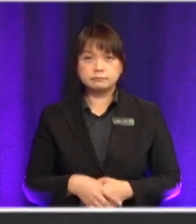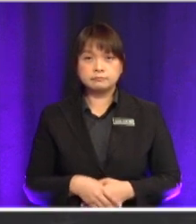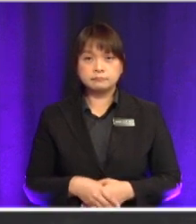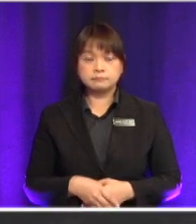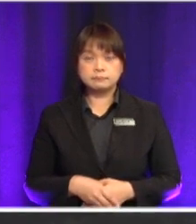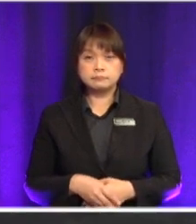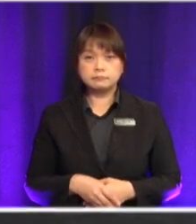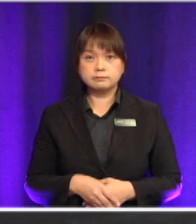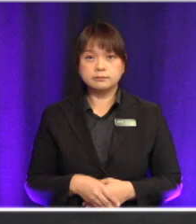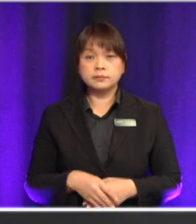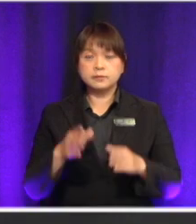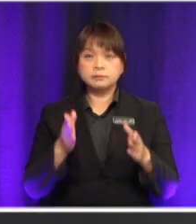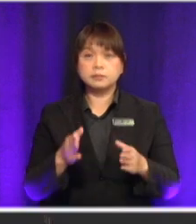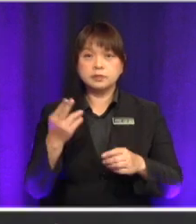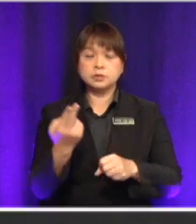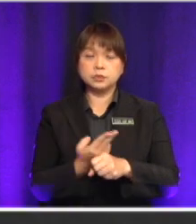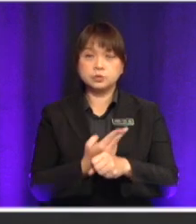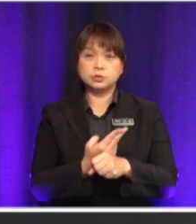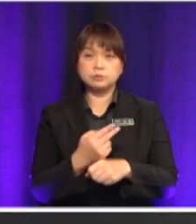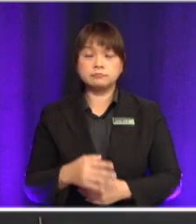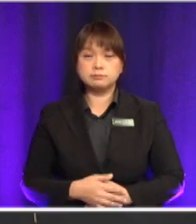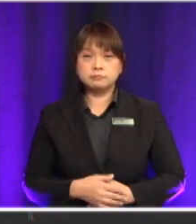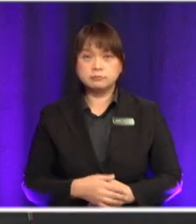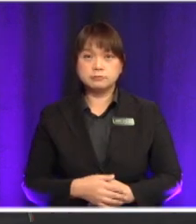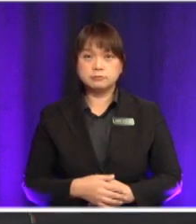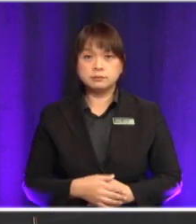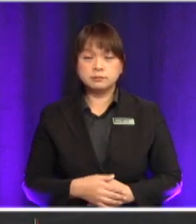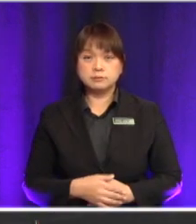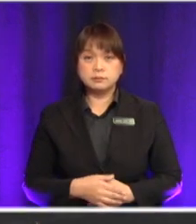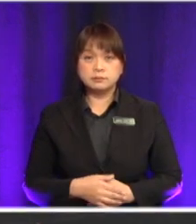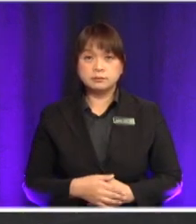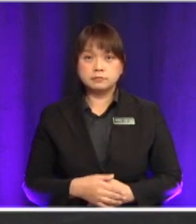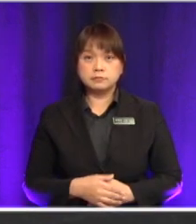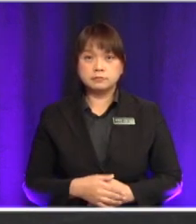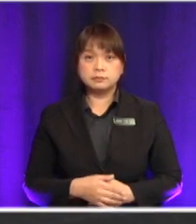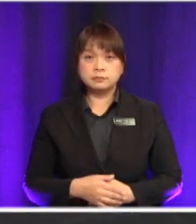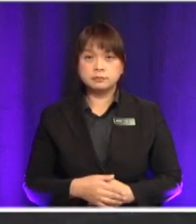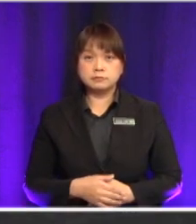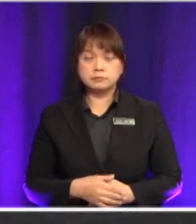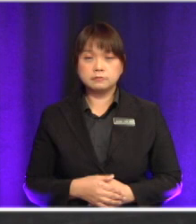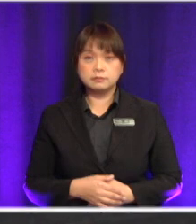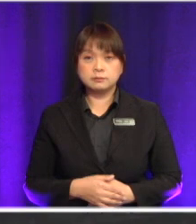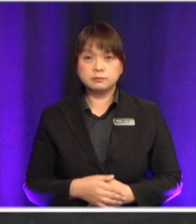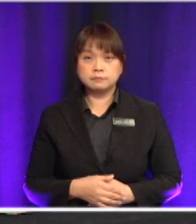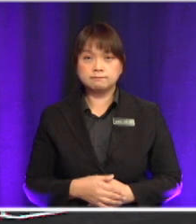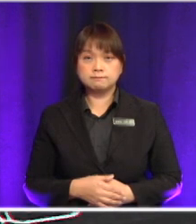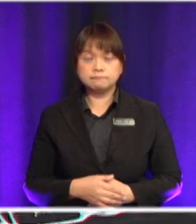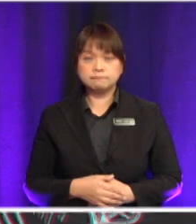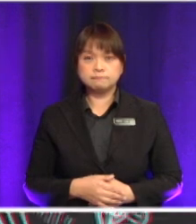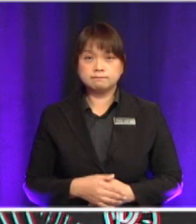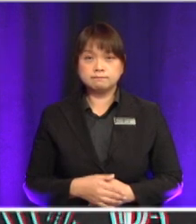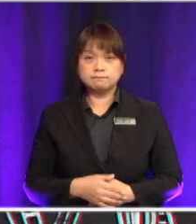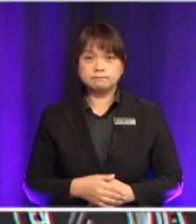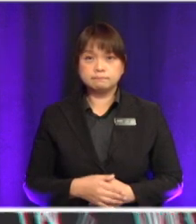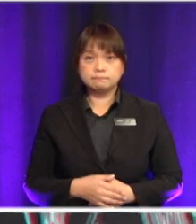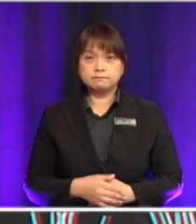would use to spy on someone. Wow. And actually, if you have this bit, you know, this thing where you can